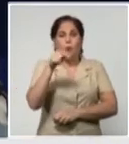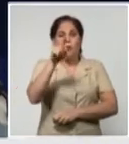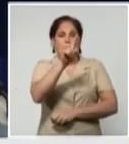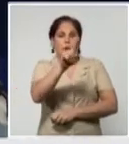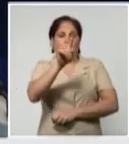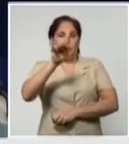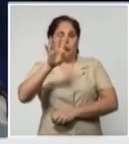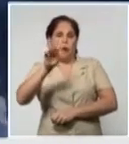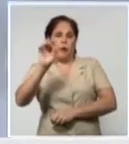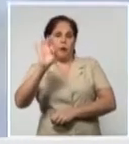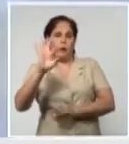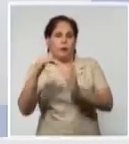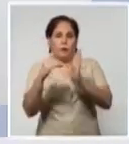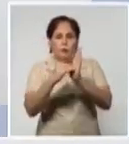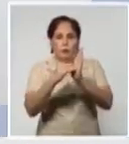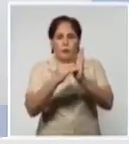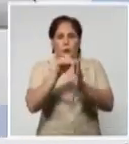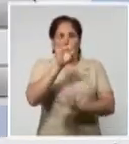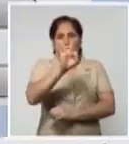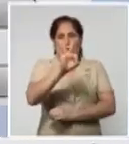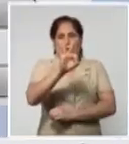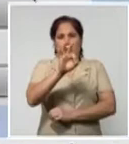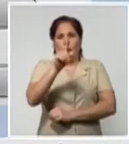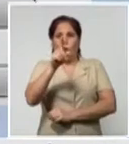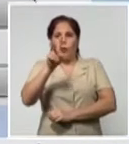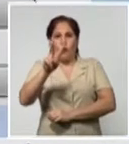Cuba has studied